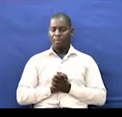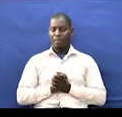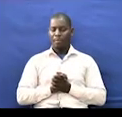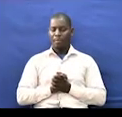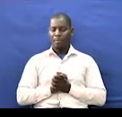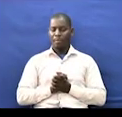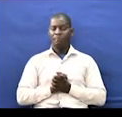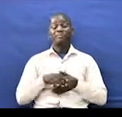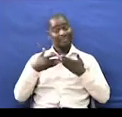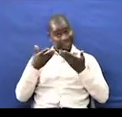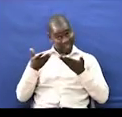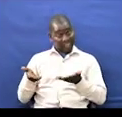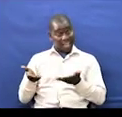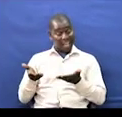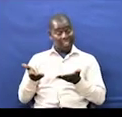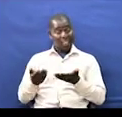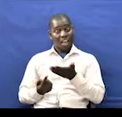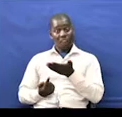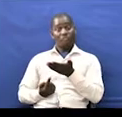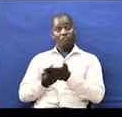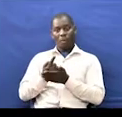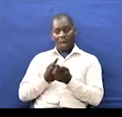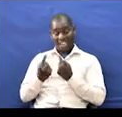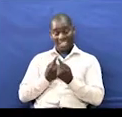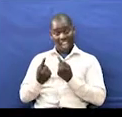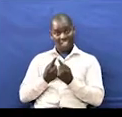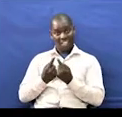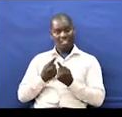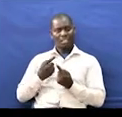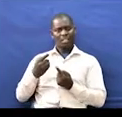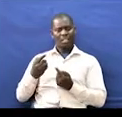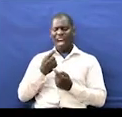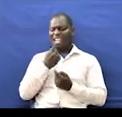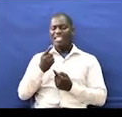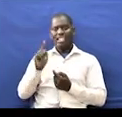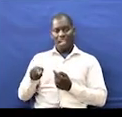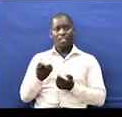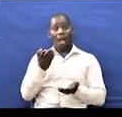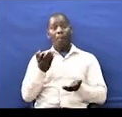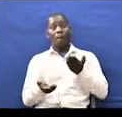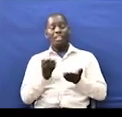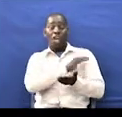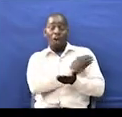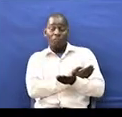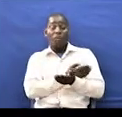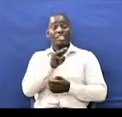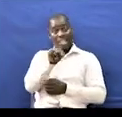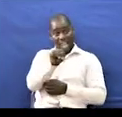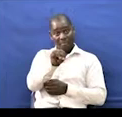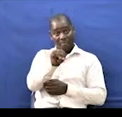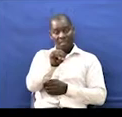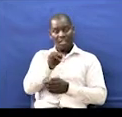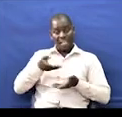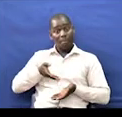That from our discussions, we have said that the moment of force, which is m, is the product of the